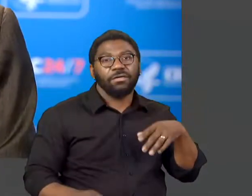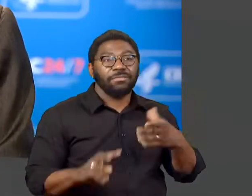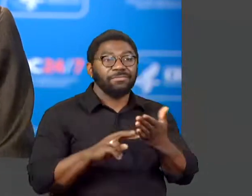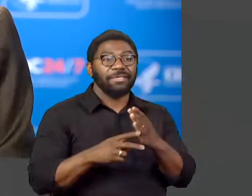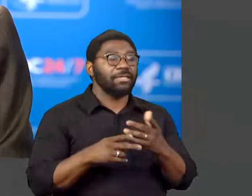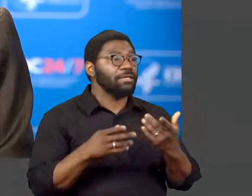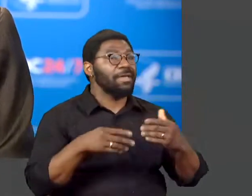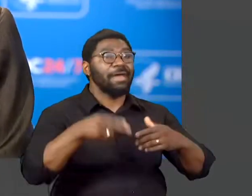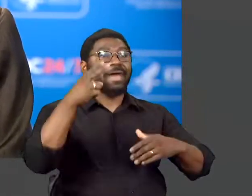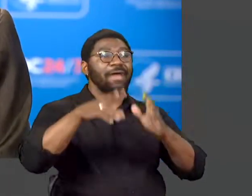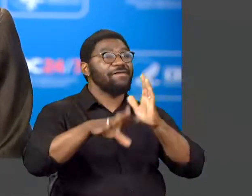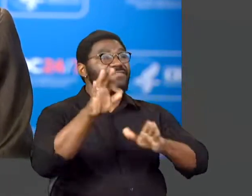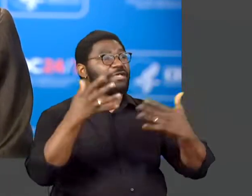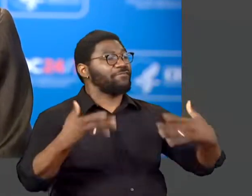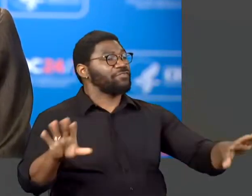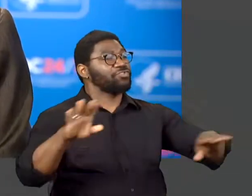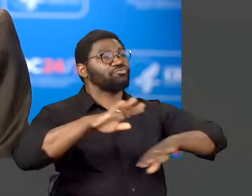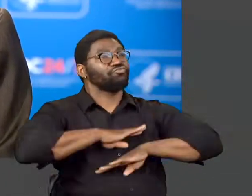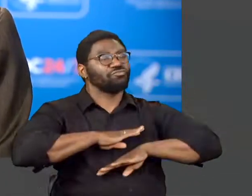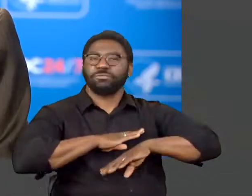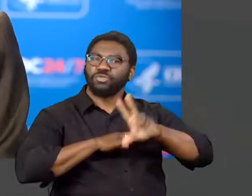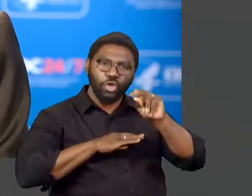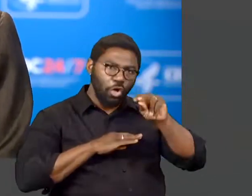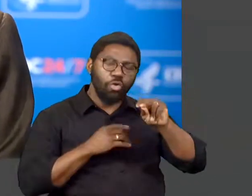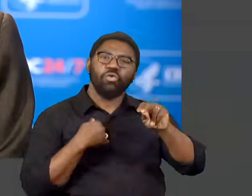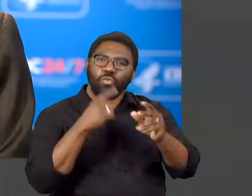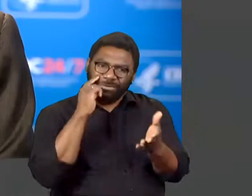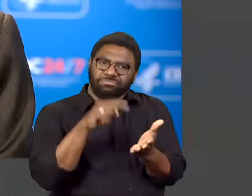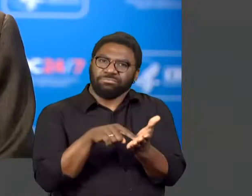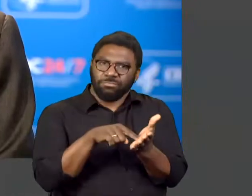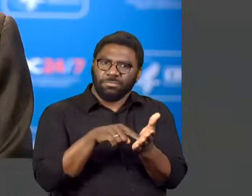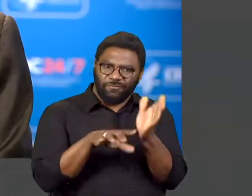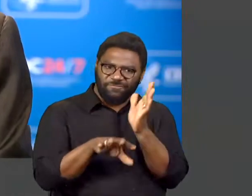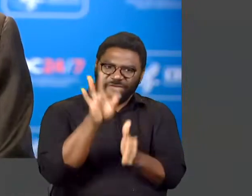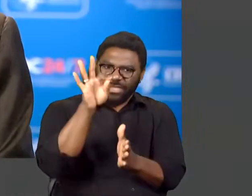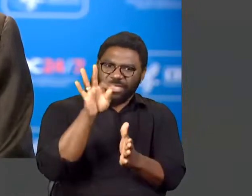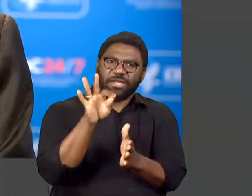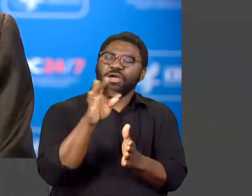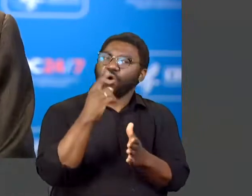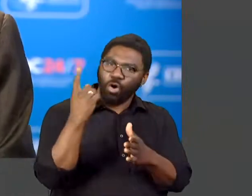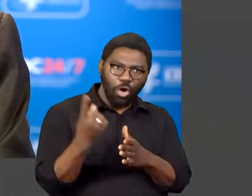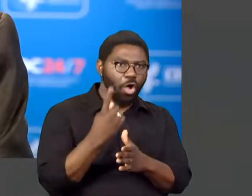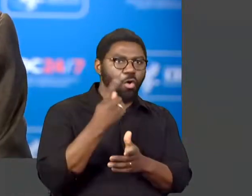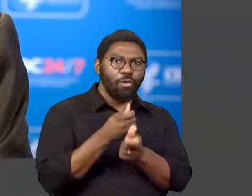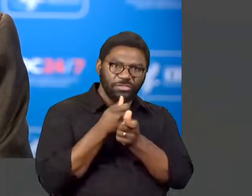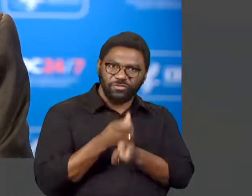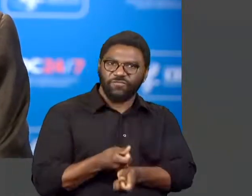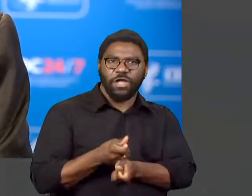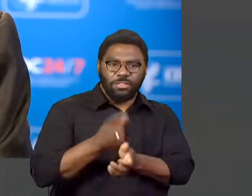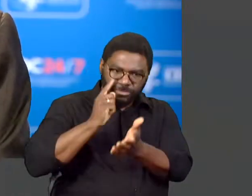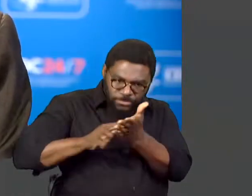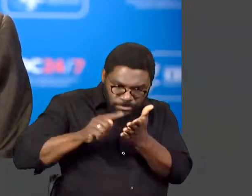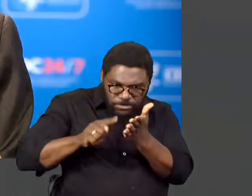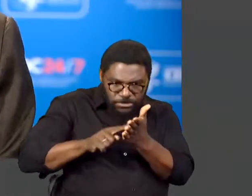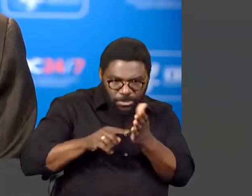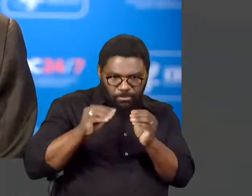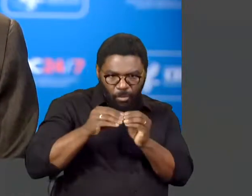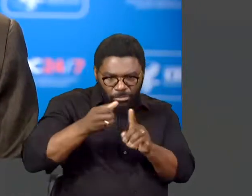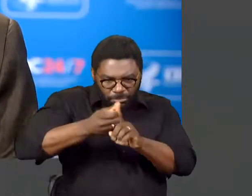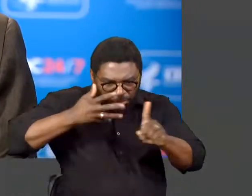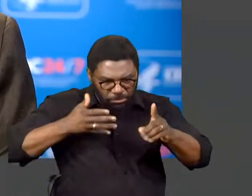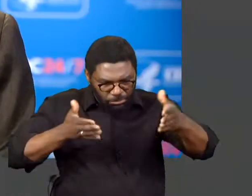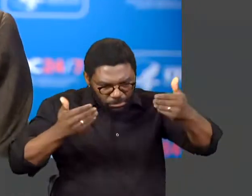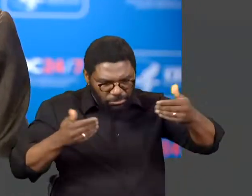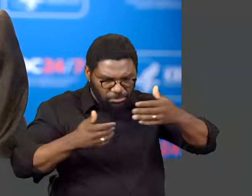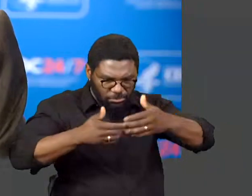there. When we see these signals, we do what we always do in public health with a signal, and that's to investigate. We should be